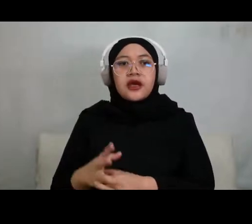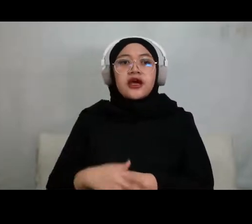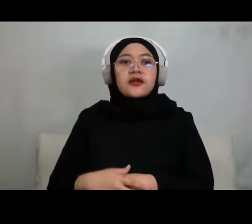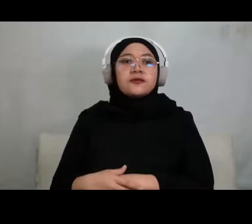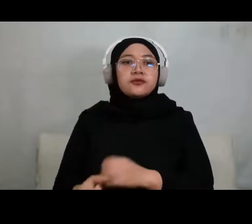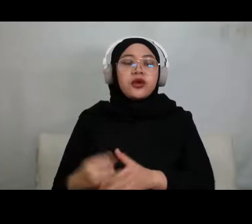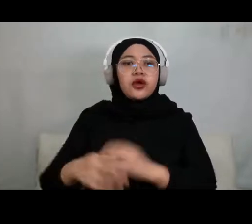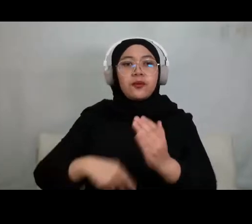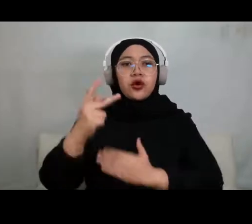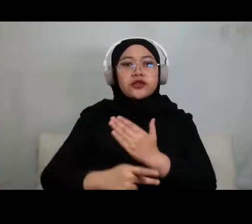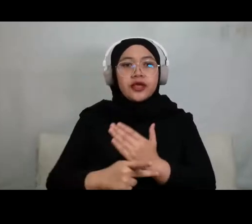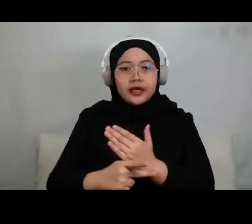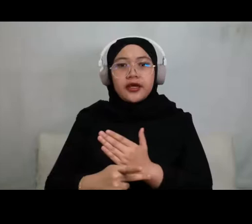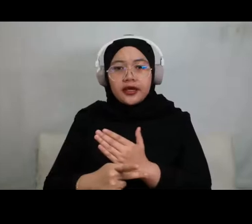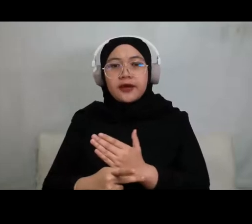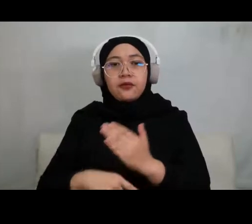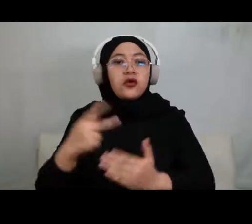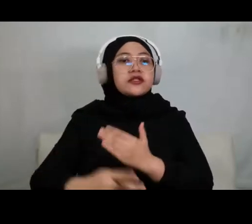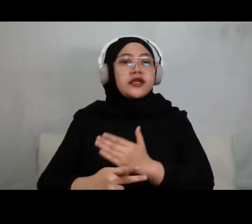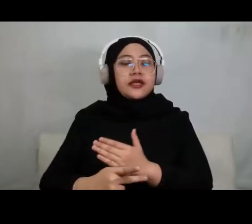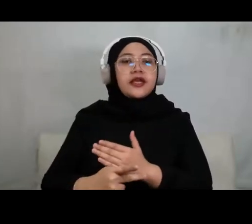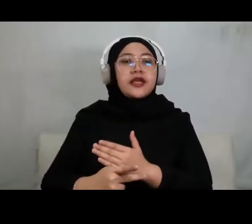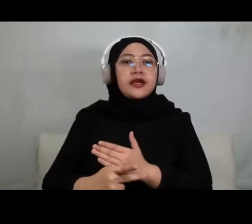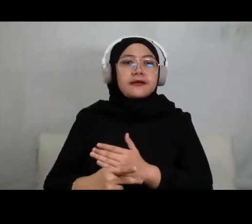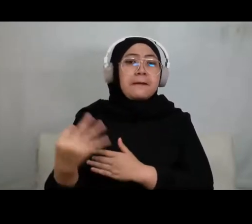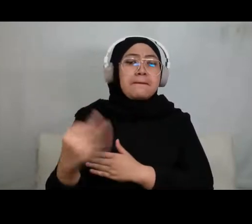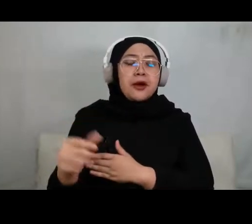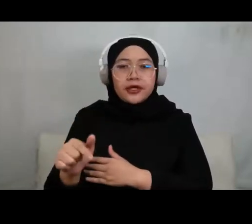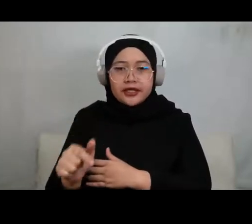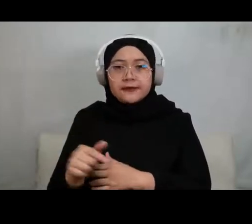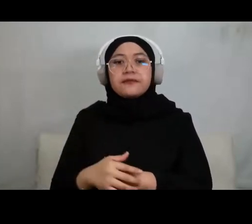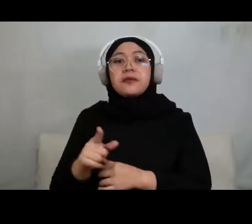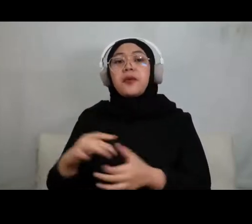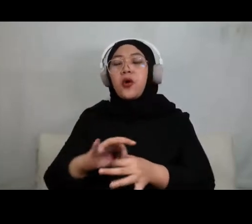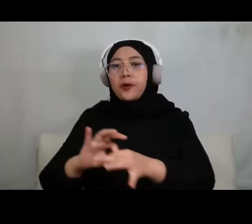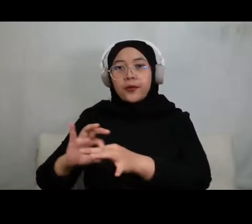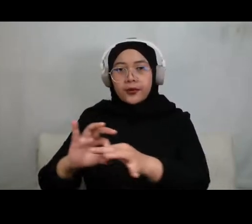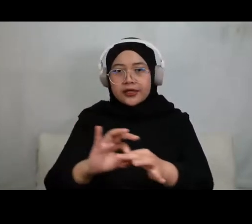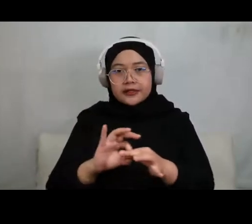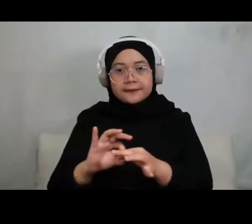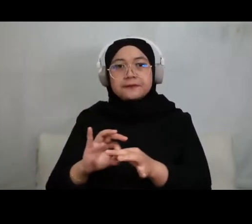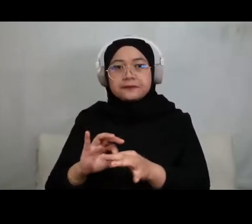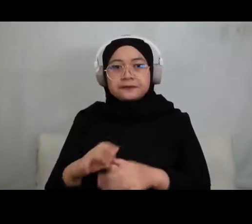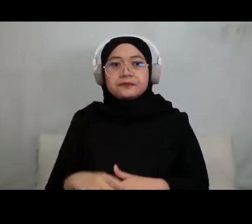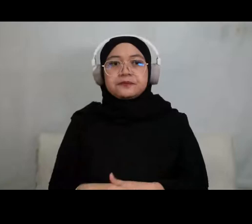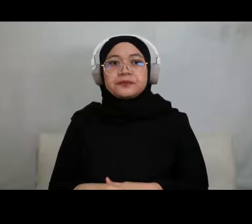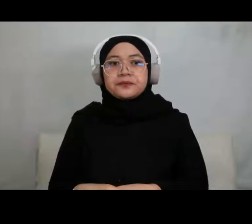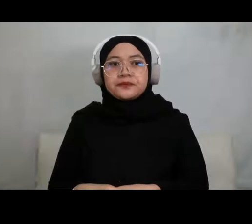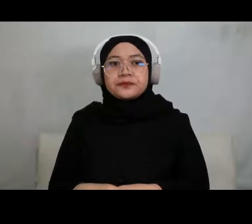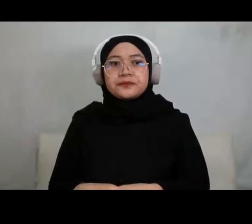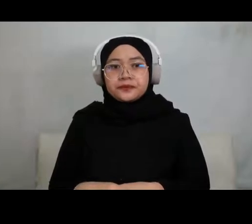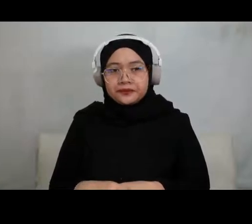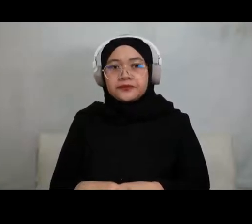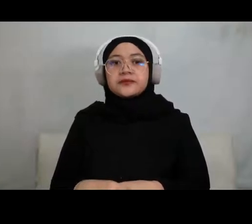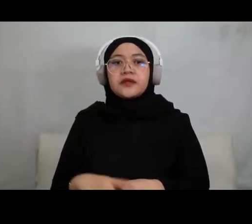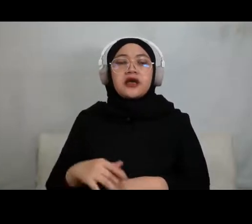pilot project in Jakarta is also a proof that collaboration can happen even through long distance meeting like today. To this day, I've